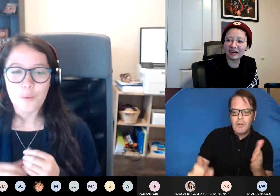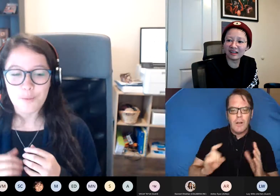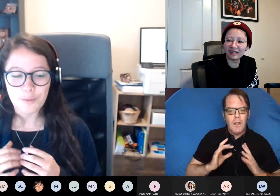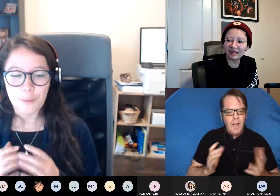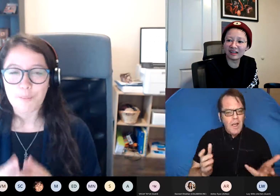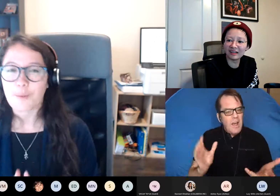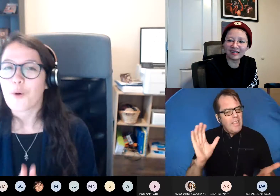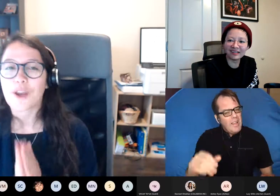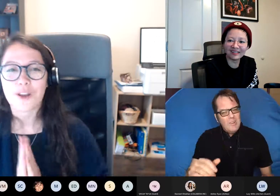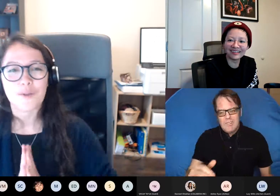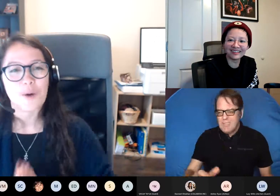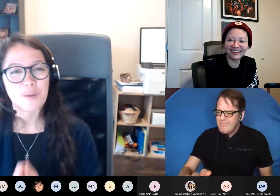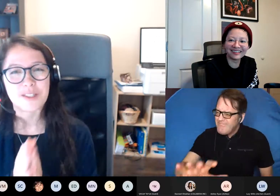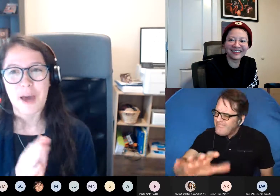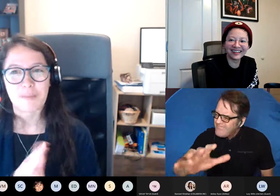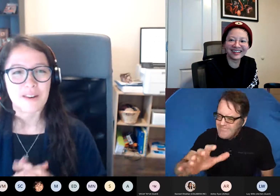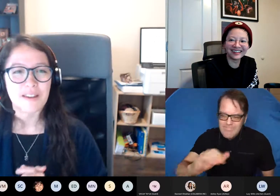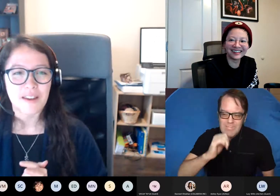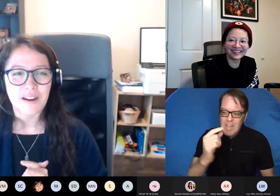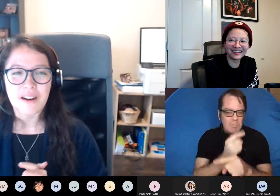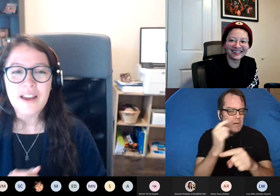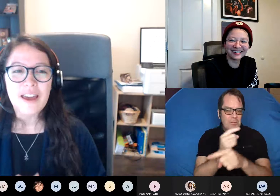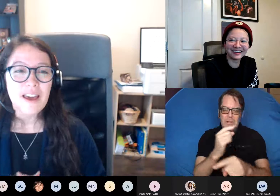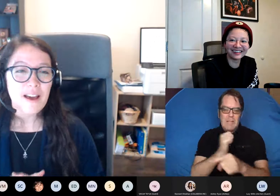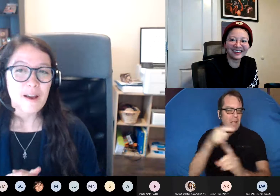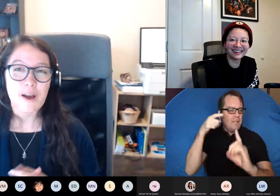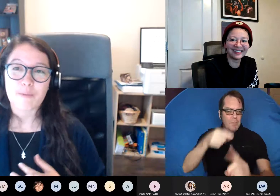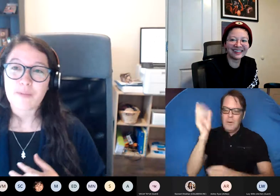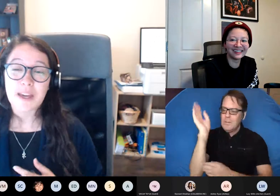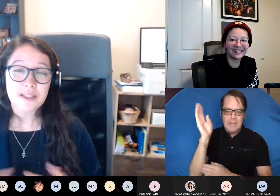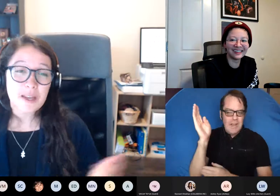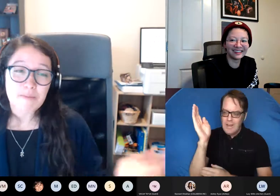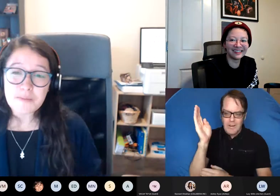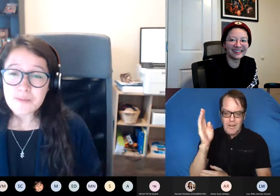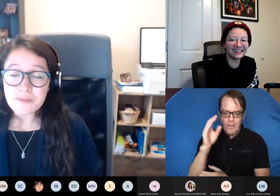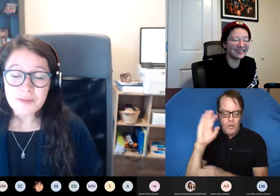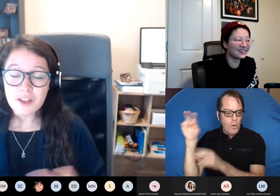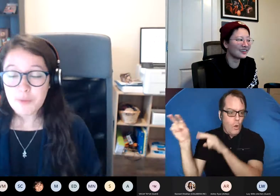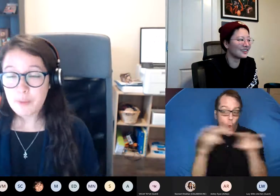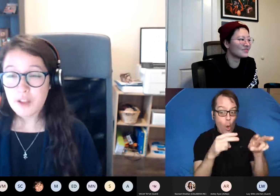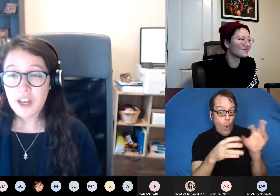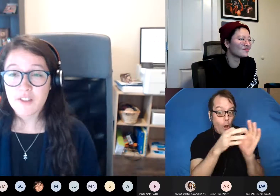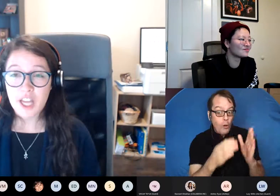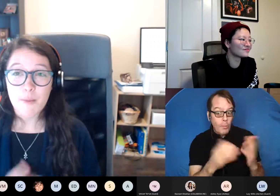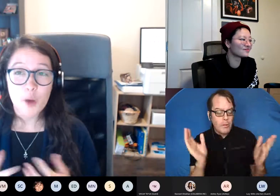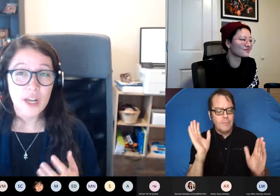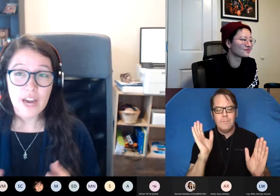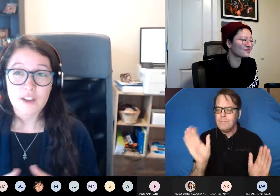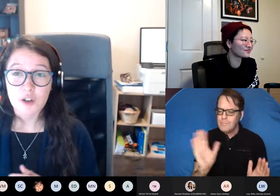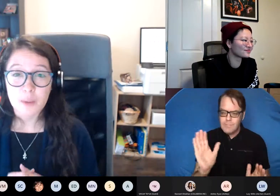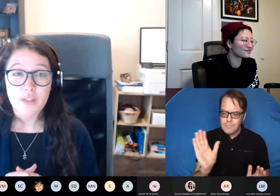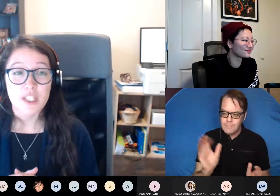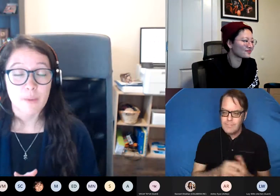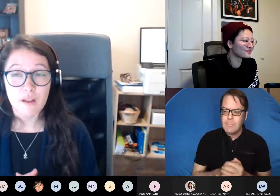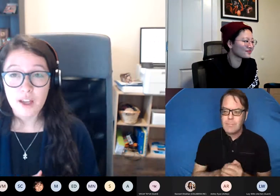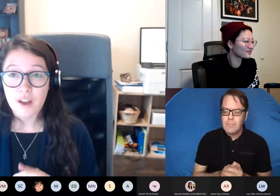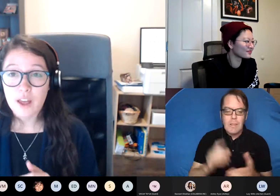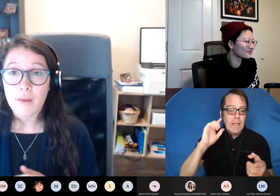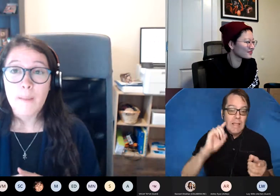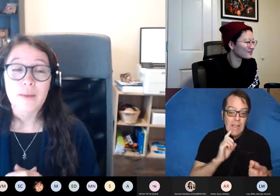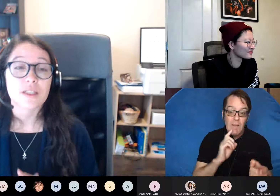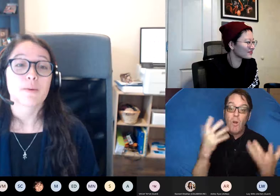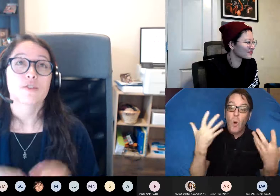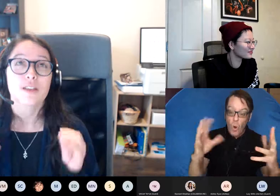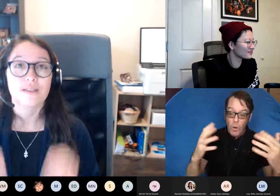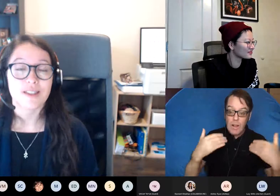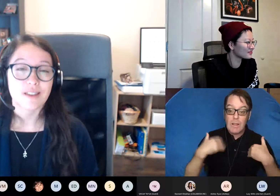not the point of what was happening there. Like I said, deaf people a lot of the time already have a little bit of a spotlight on